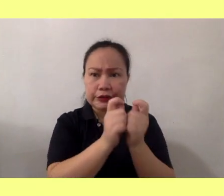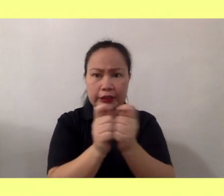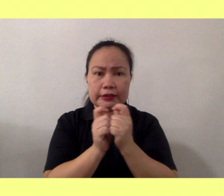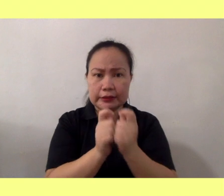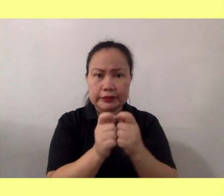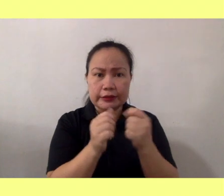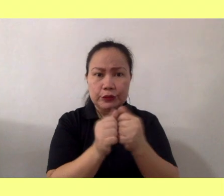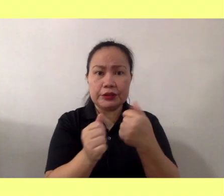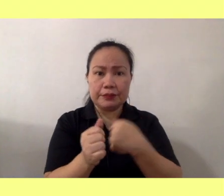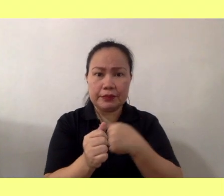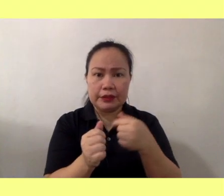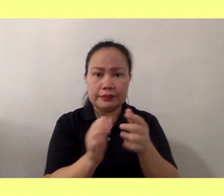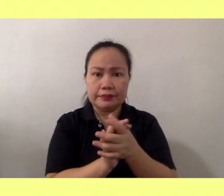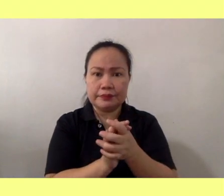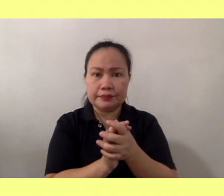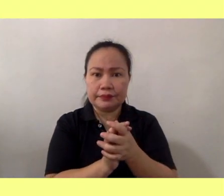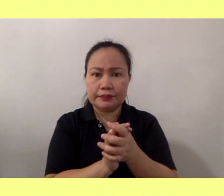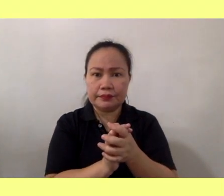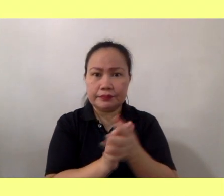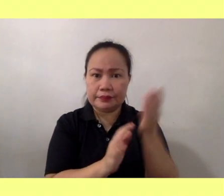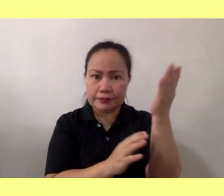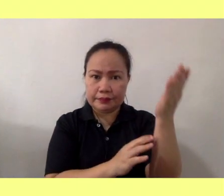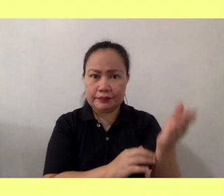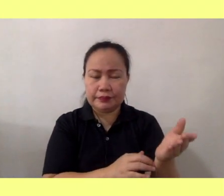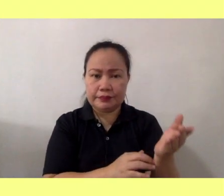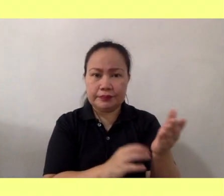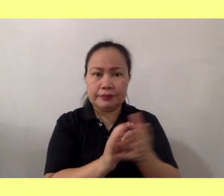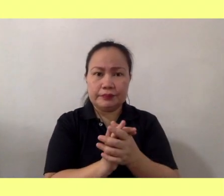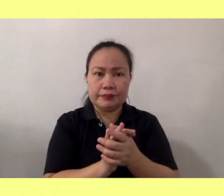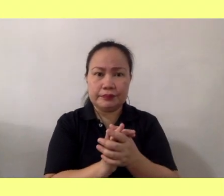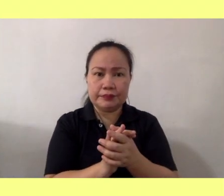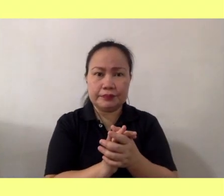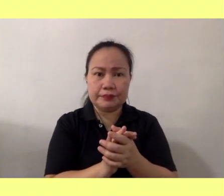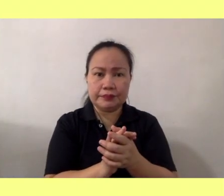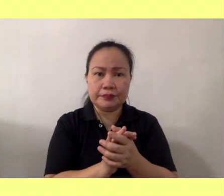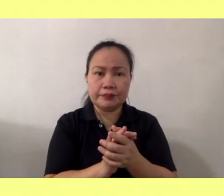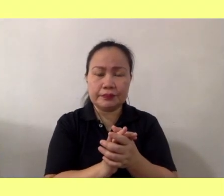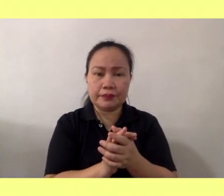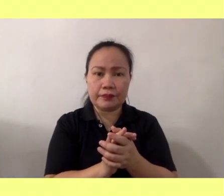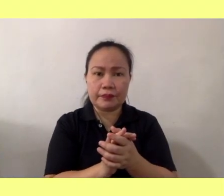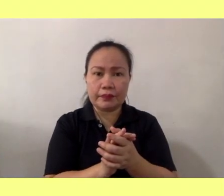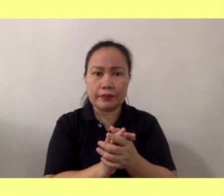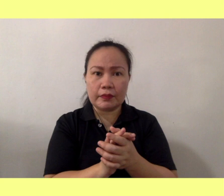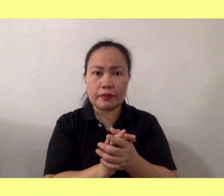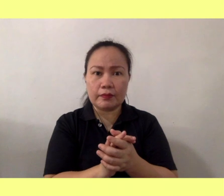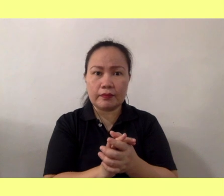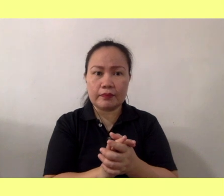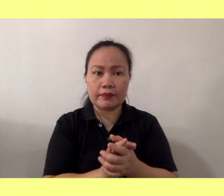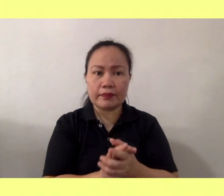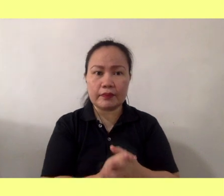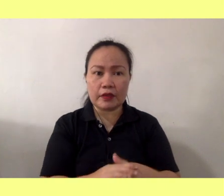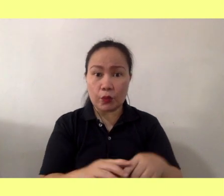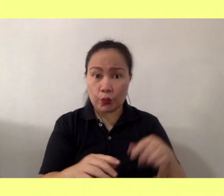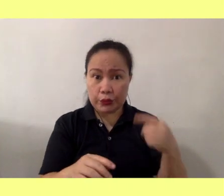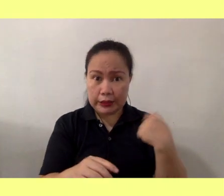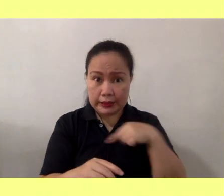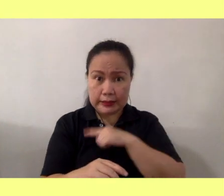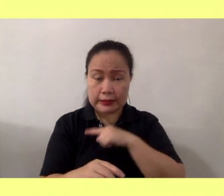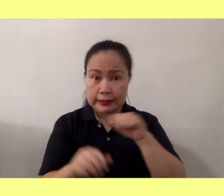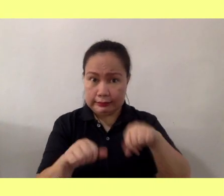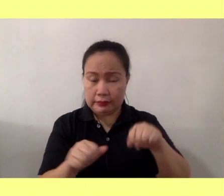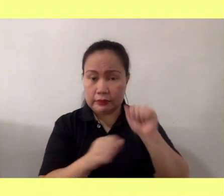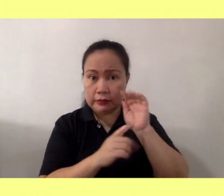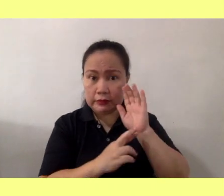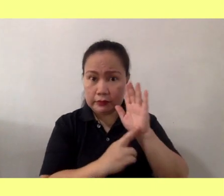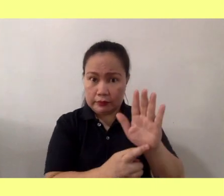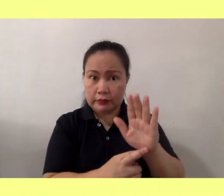akin. So, we will have this. Okay? So, we can